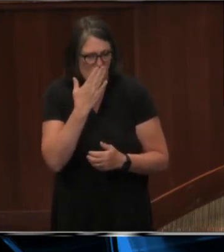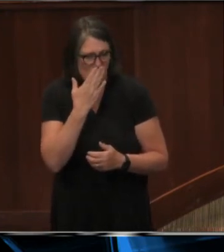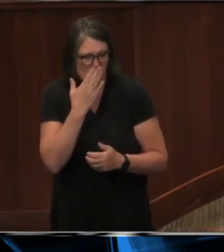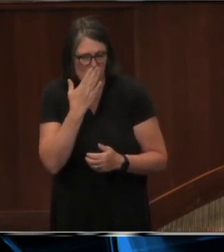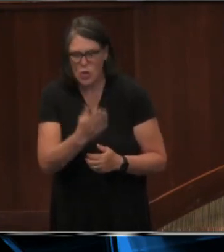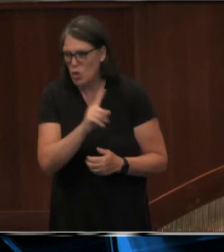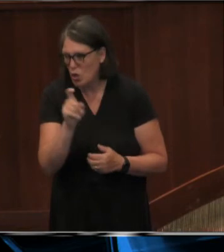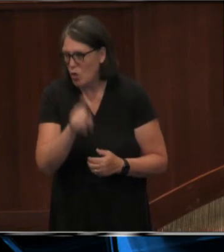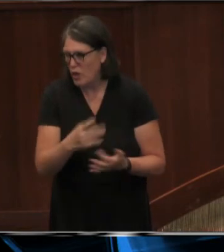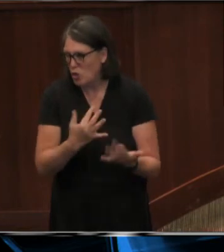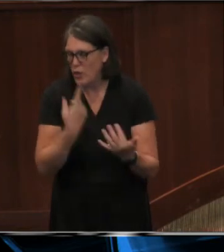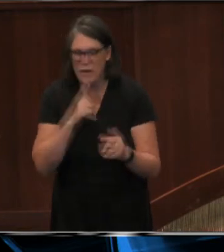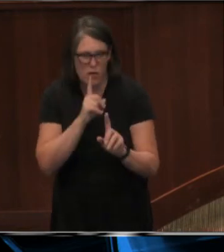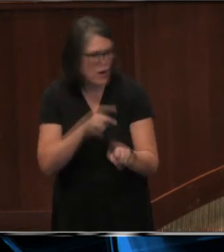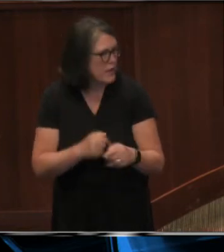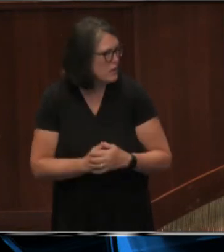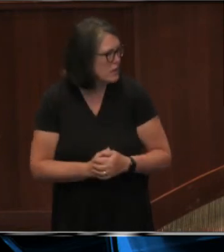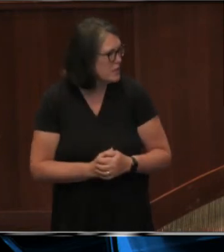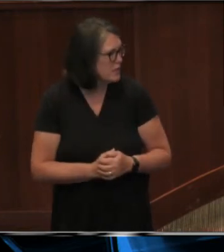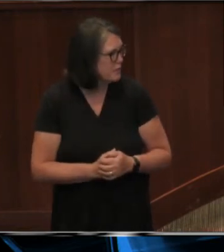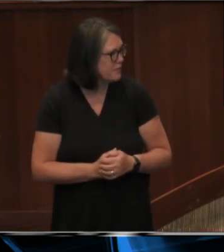Johnson, please.